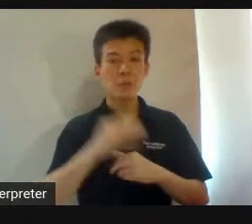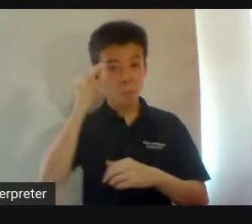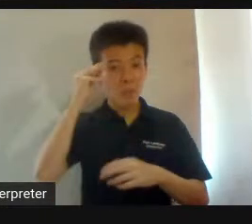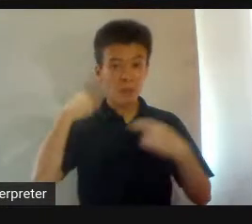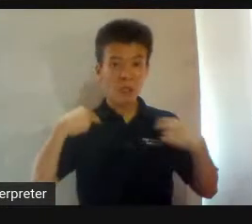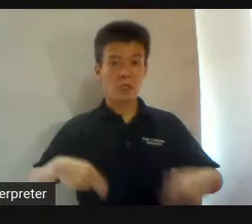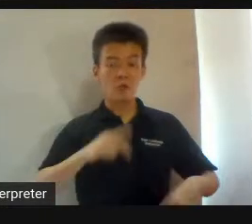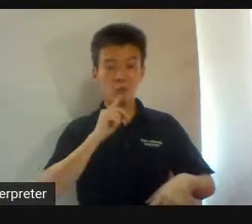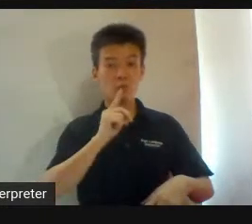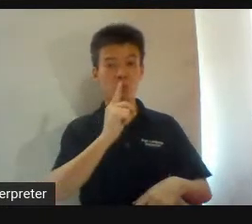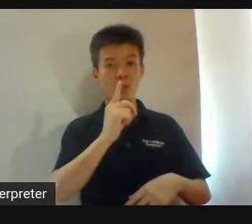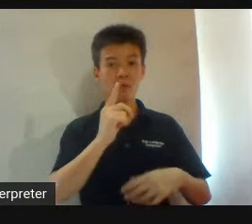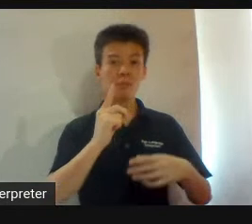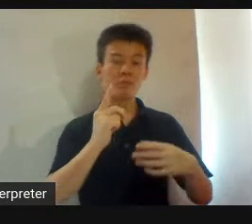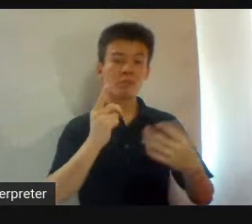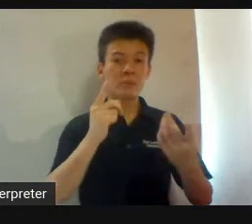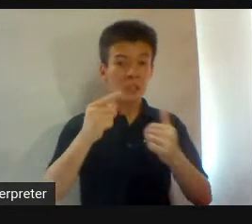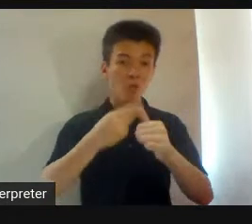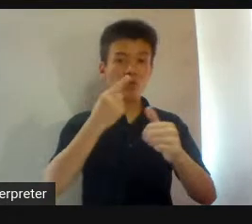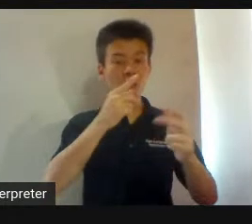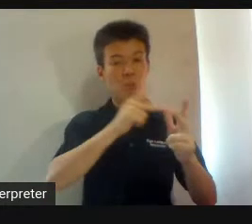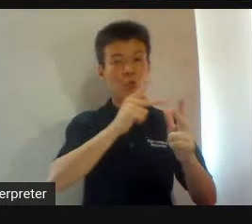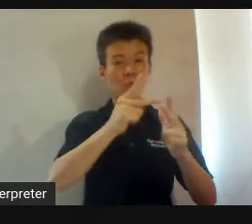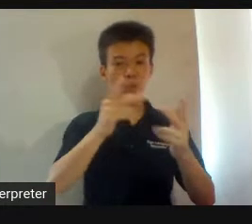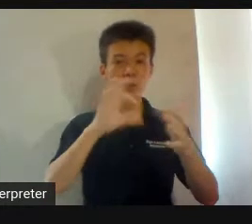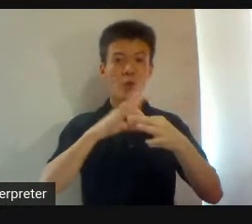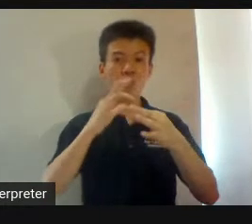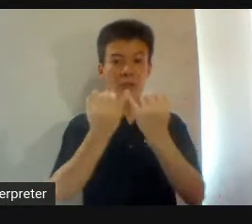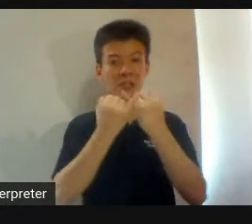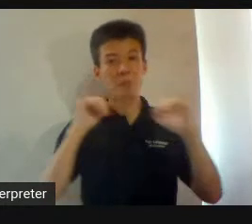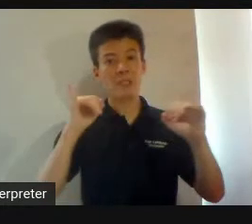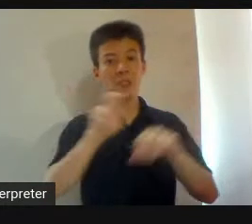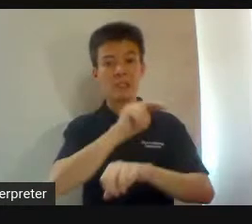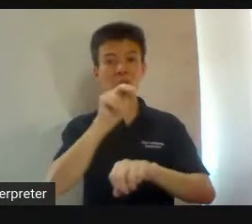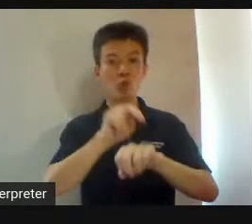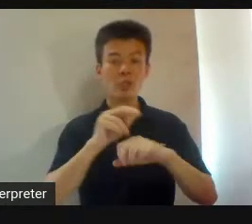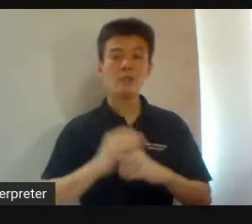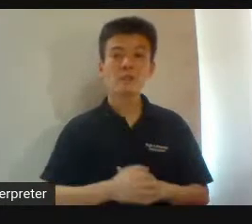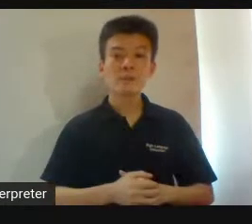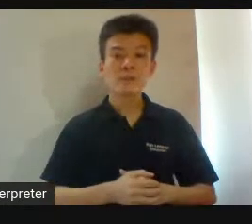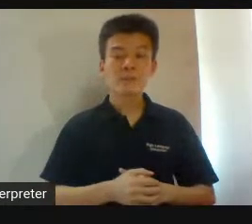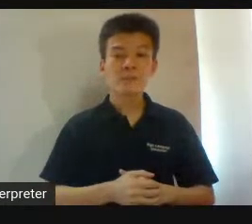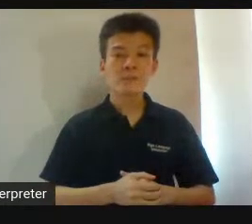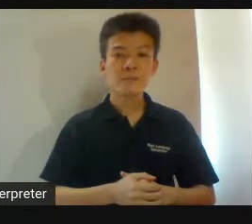health was really one of the first priorities of an independent nation.